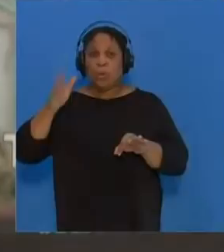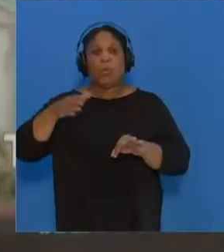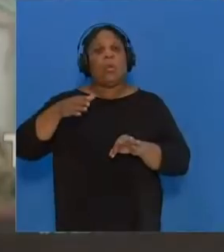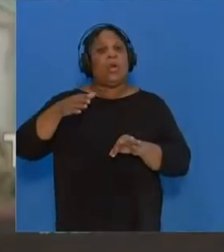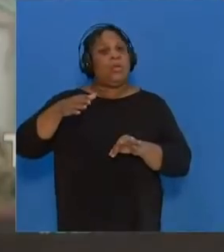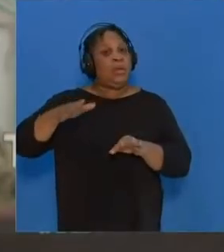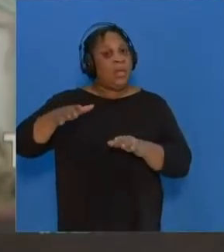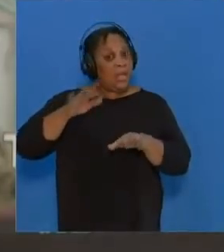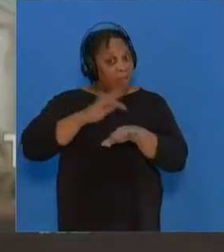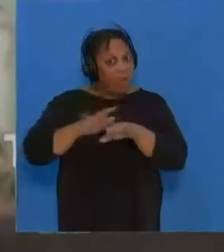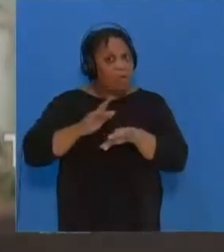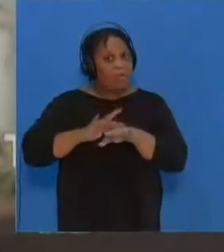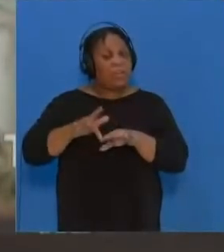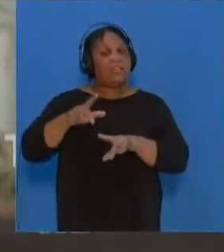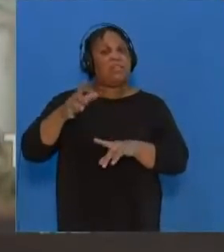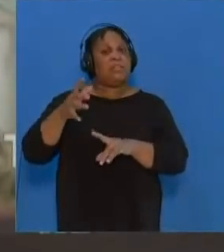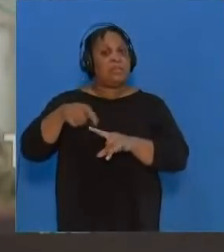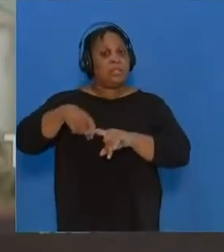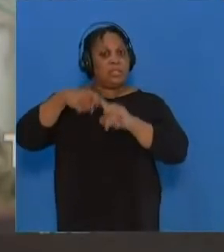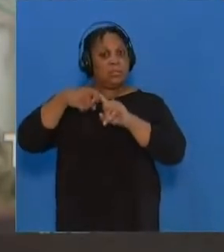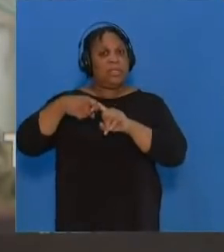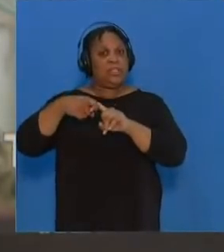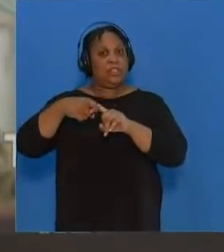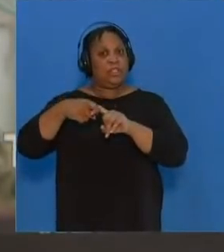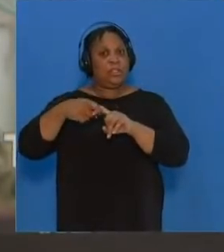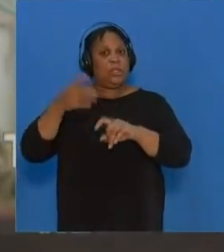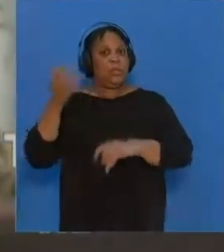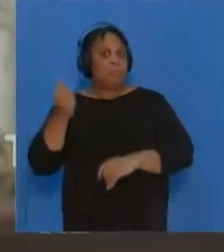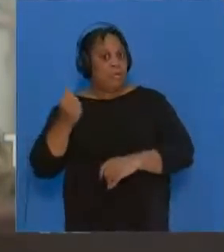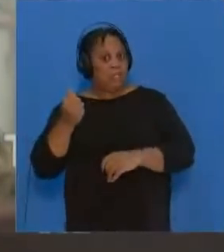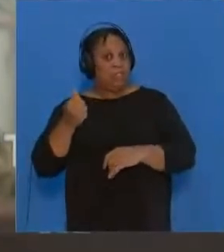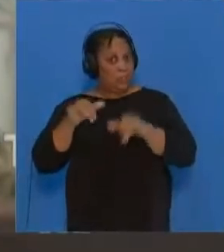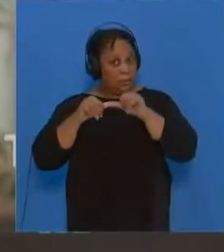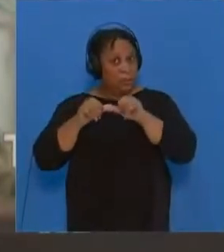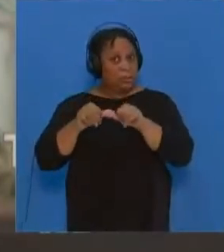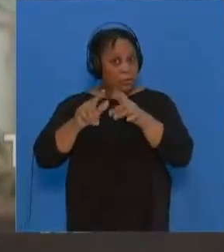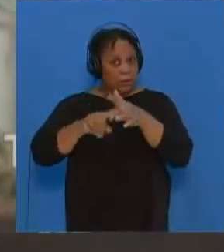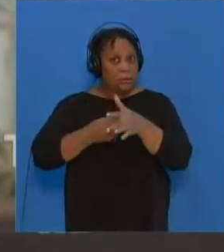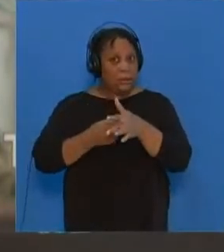of private pensions and social insurance pensions commence?